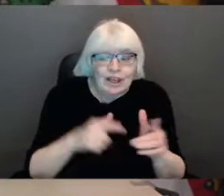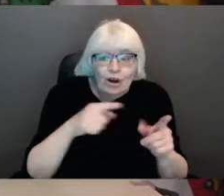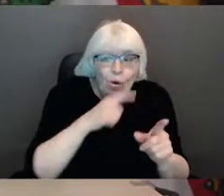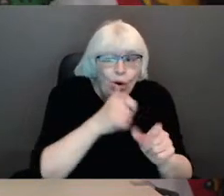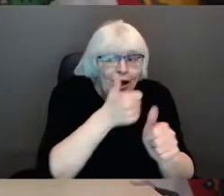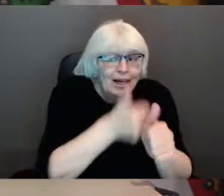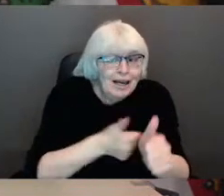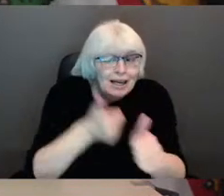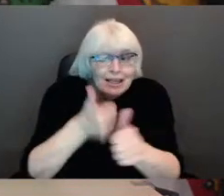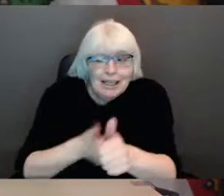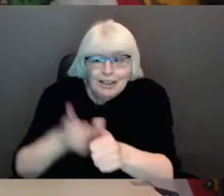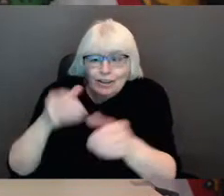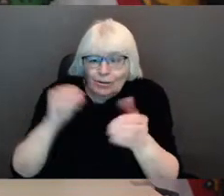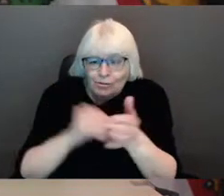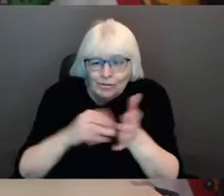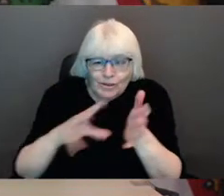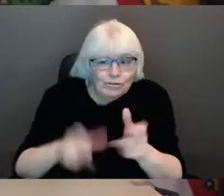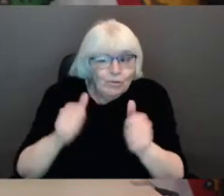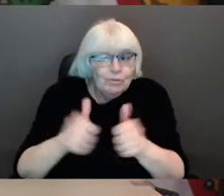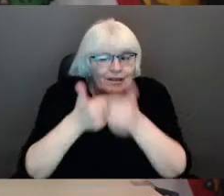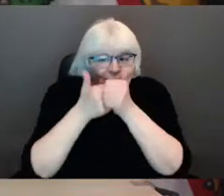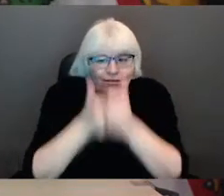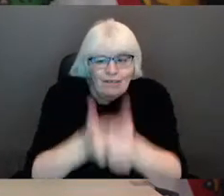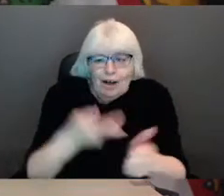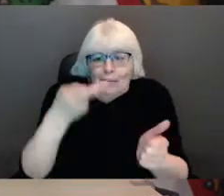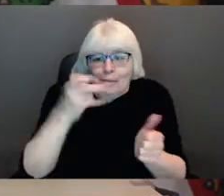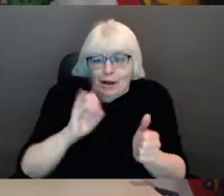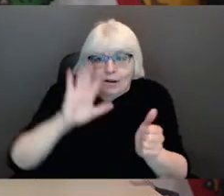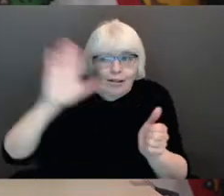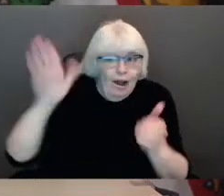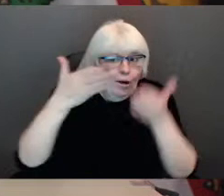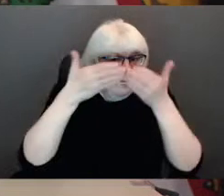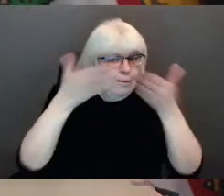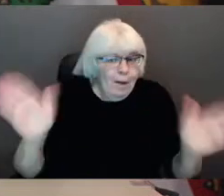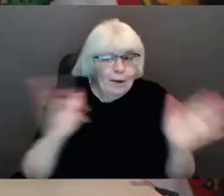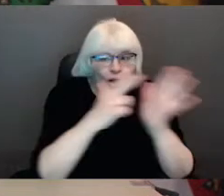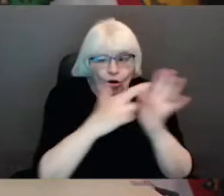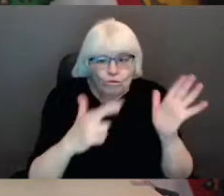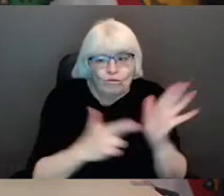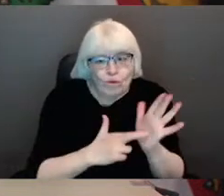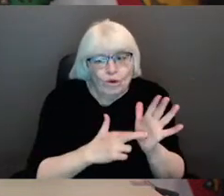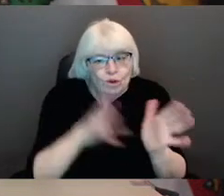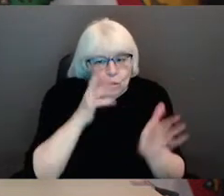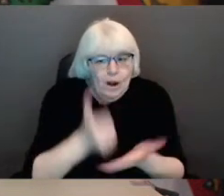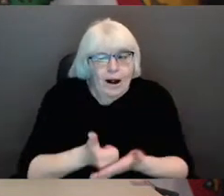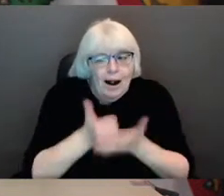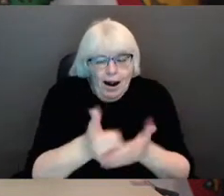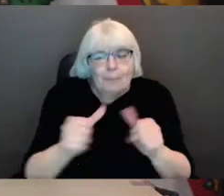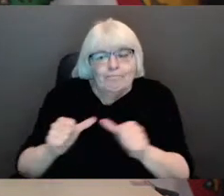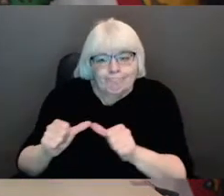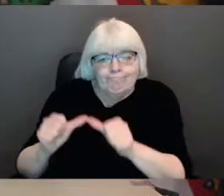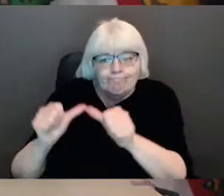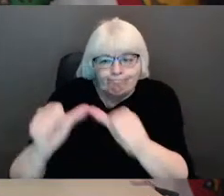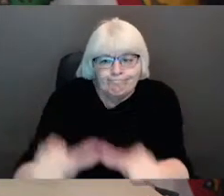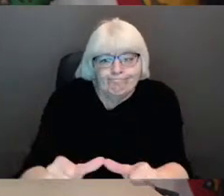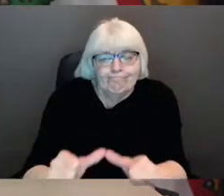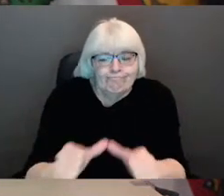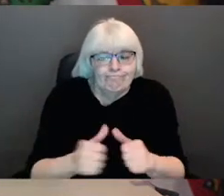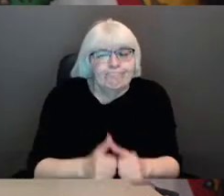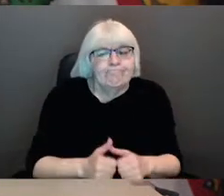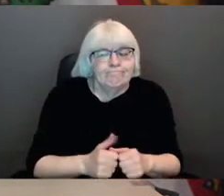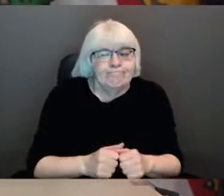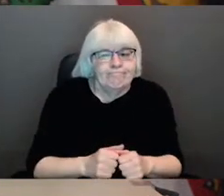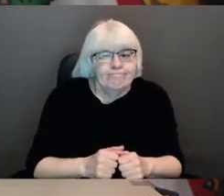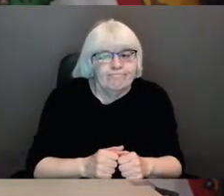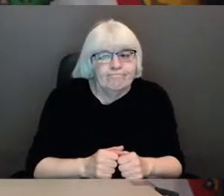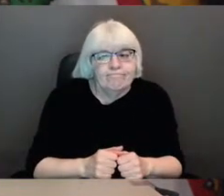and regulations. Again, I feel it's important to say that, that I'm aware and I understand how